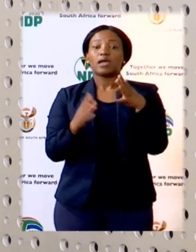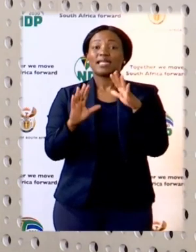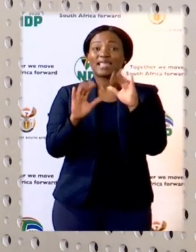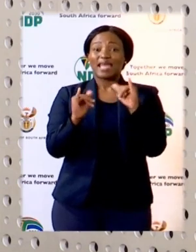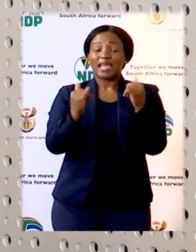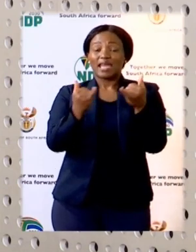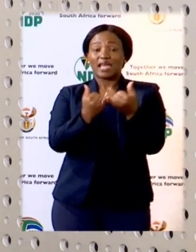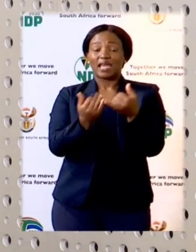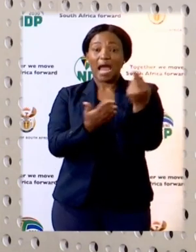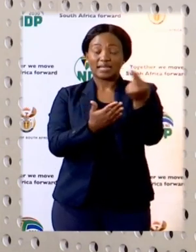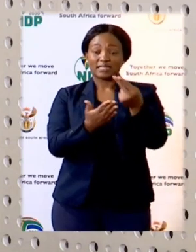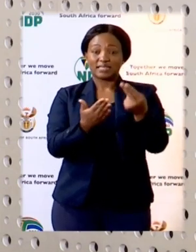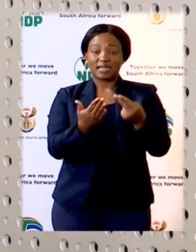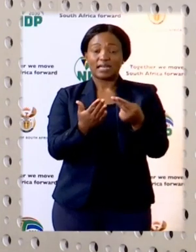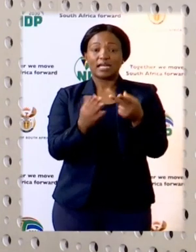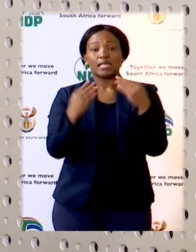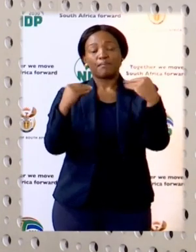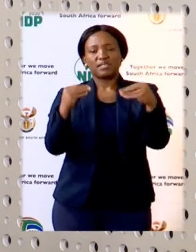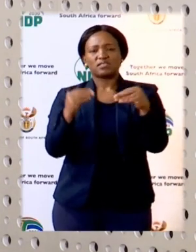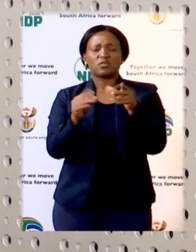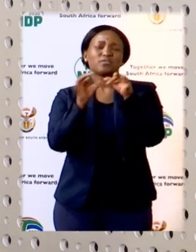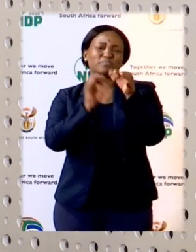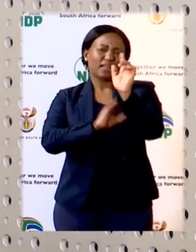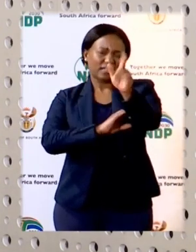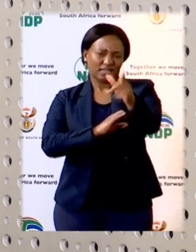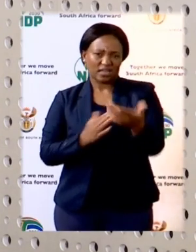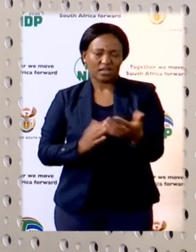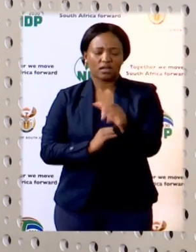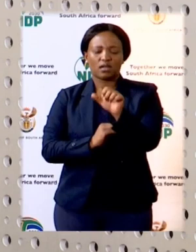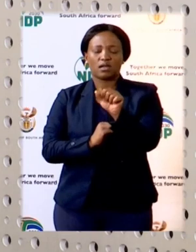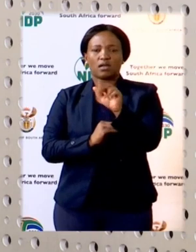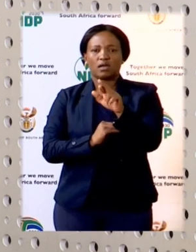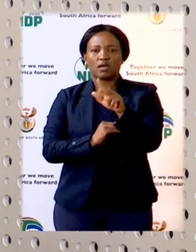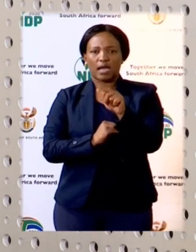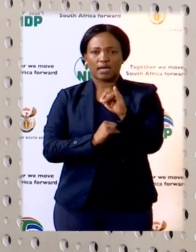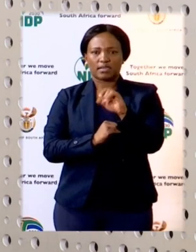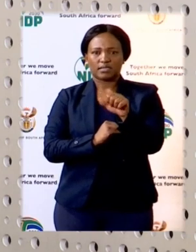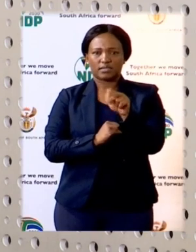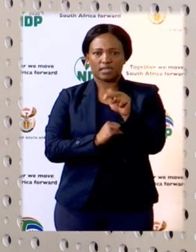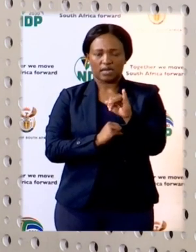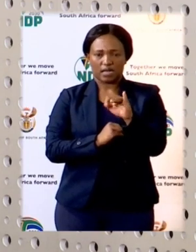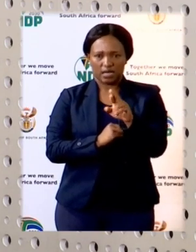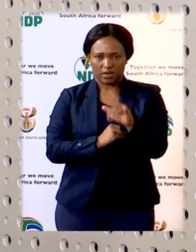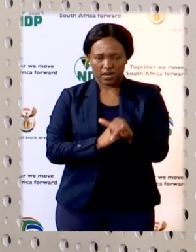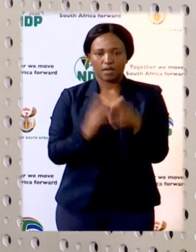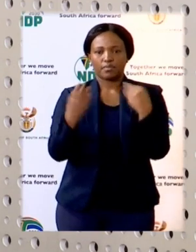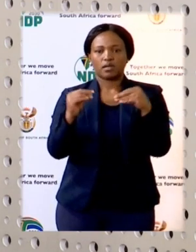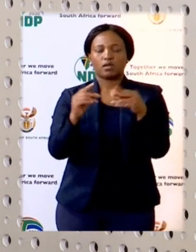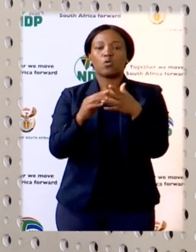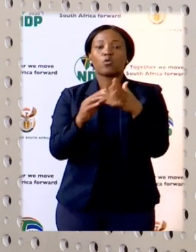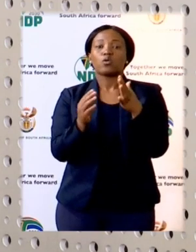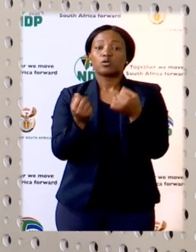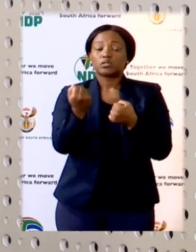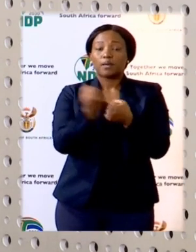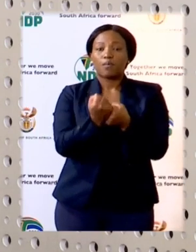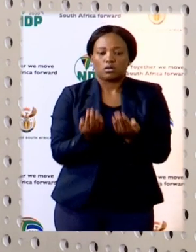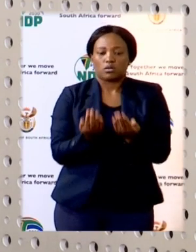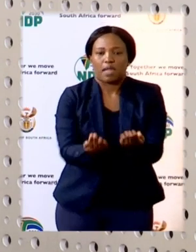and tradesmen, and that's the scheme that we're going to talk about later. But on our part, we've also finalized the scheme to support bakeries